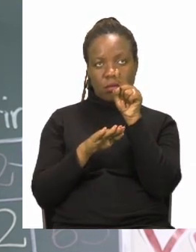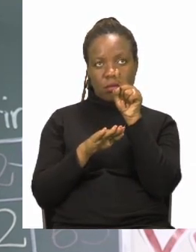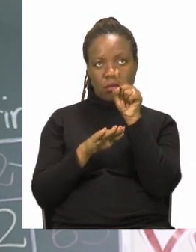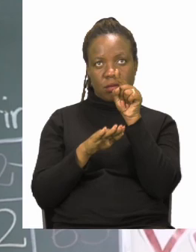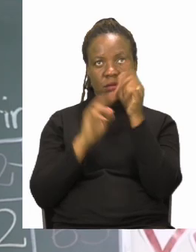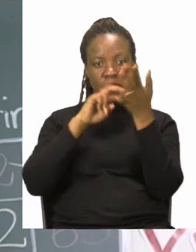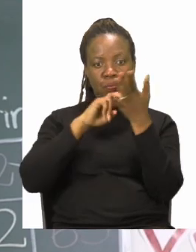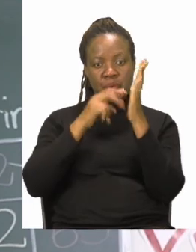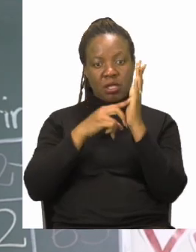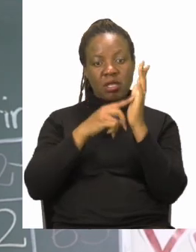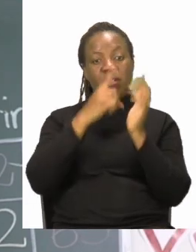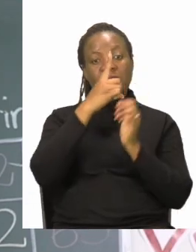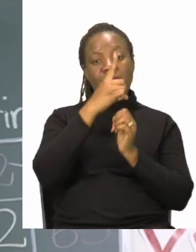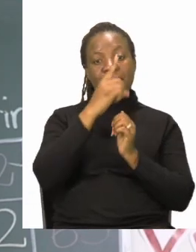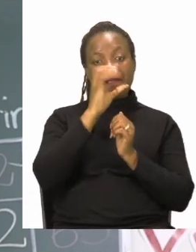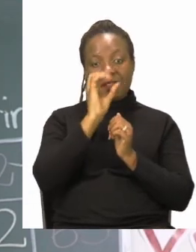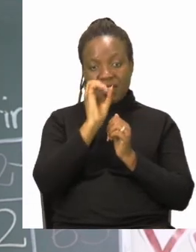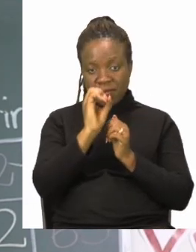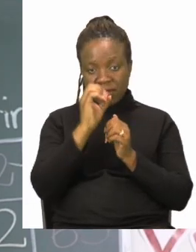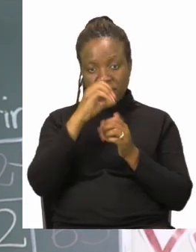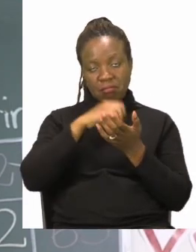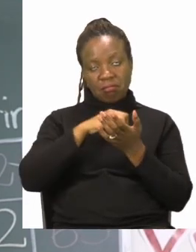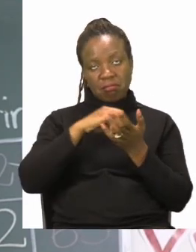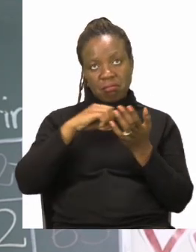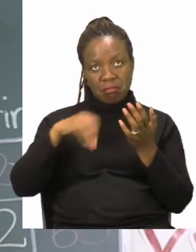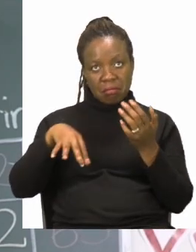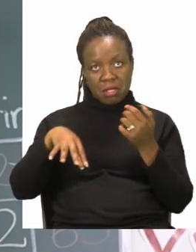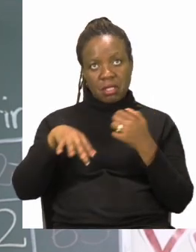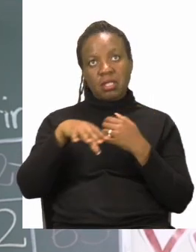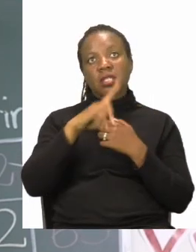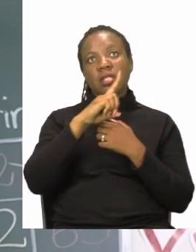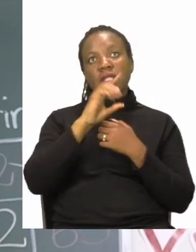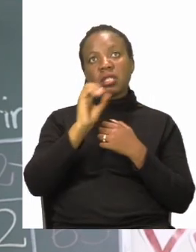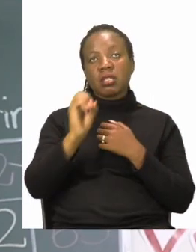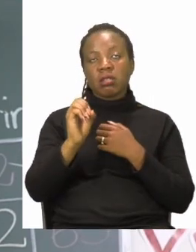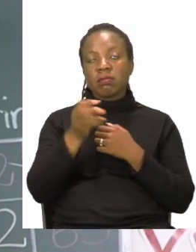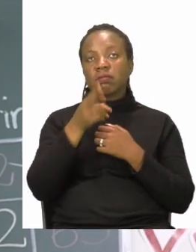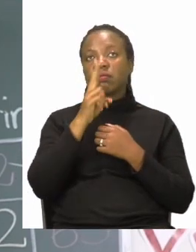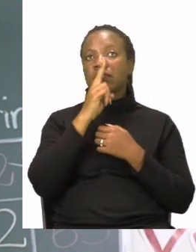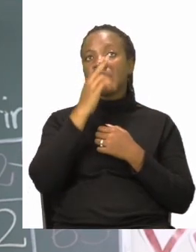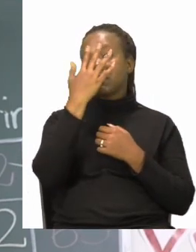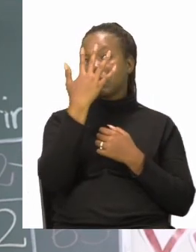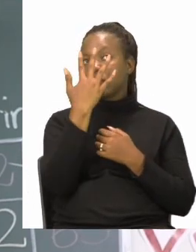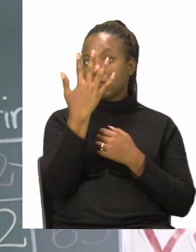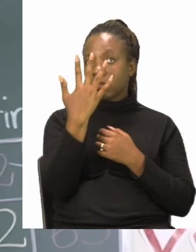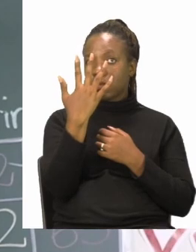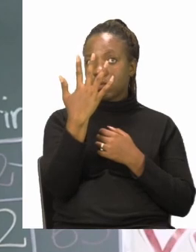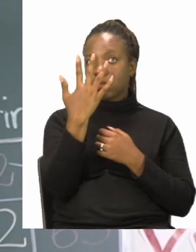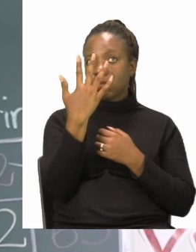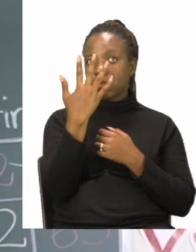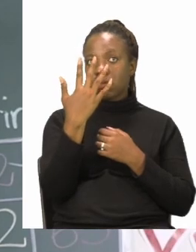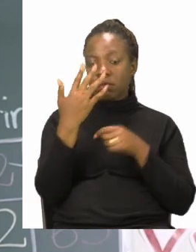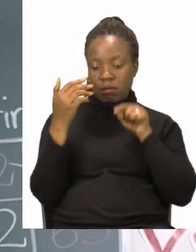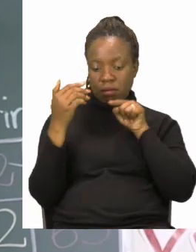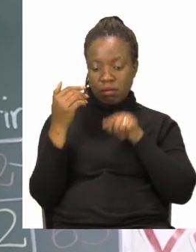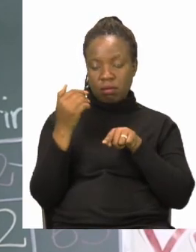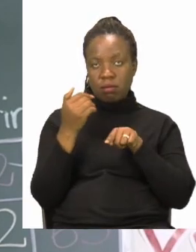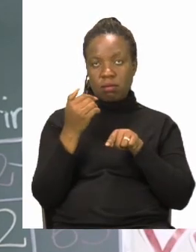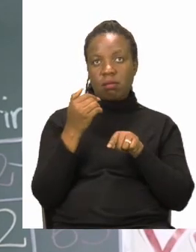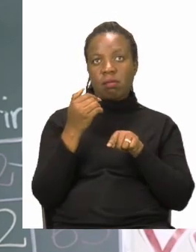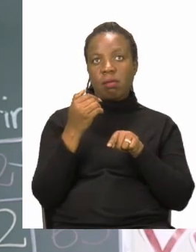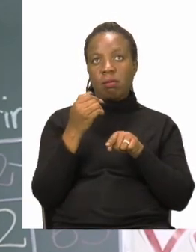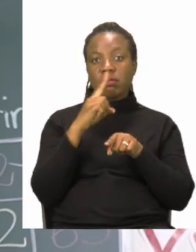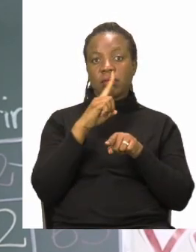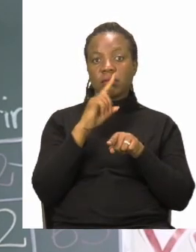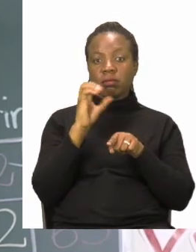10 less. And 10 less than 15 is 5. The block at the